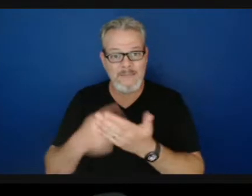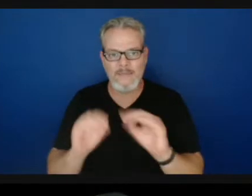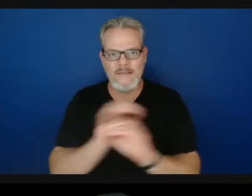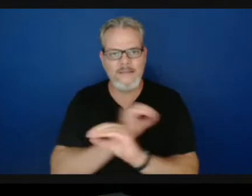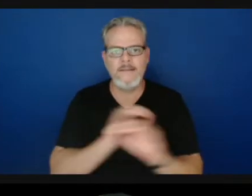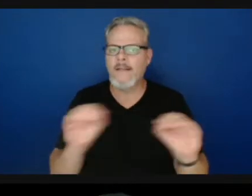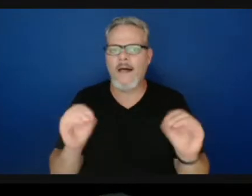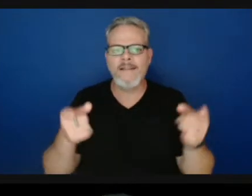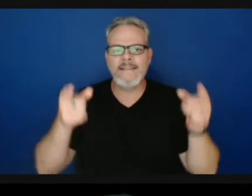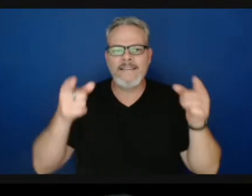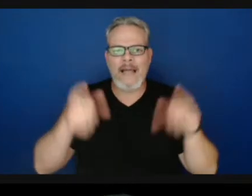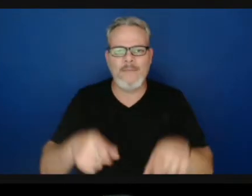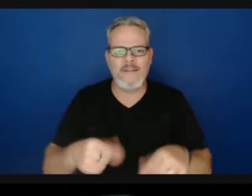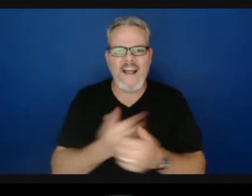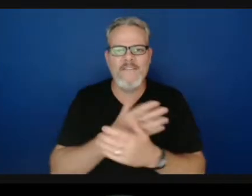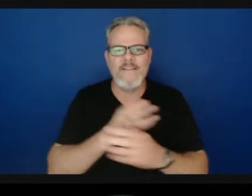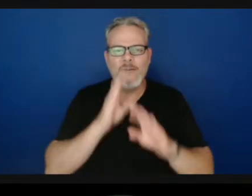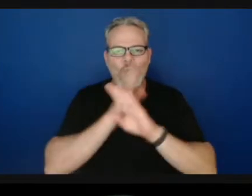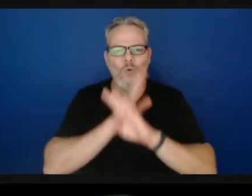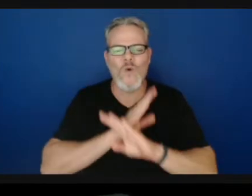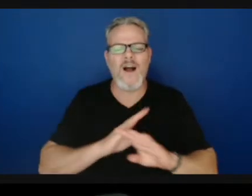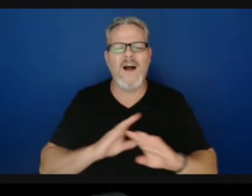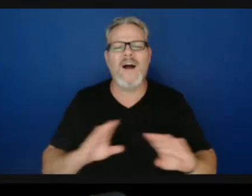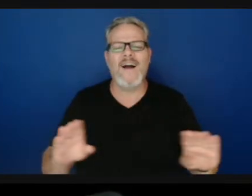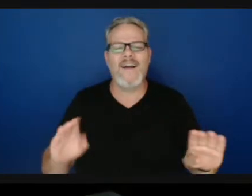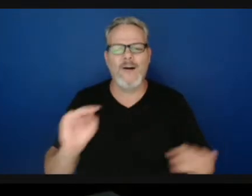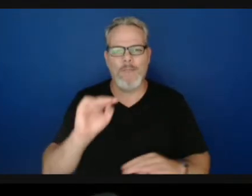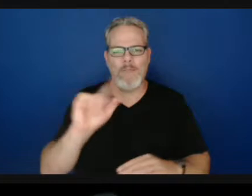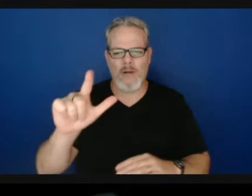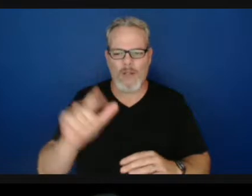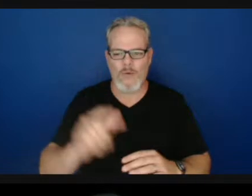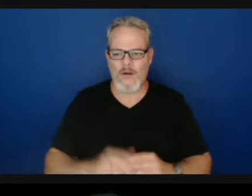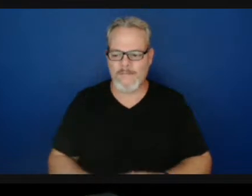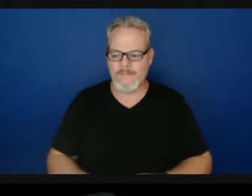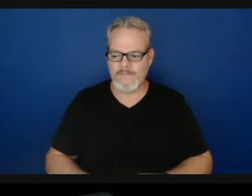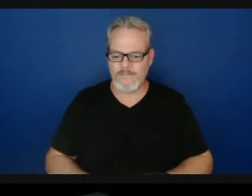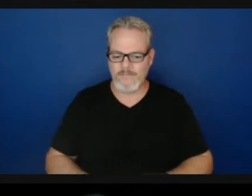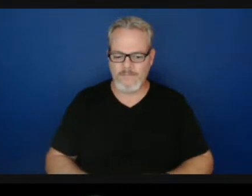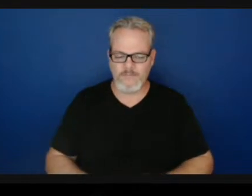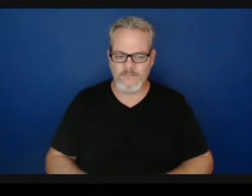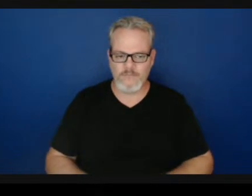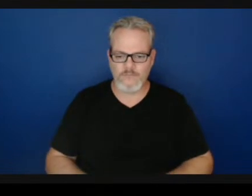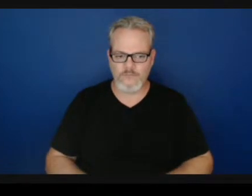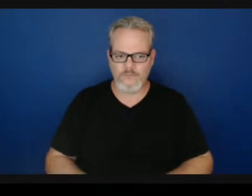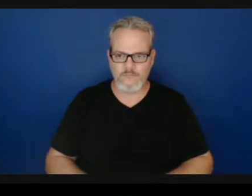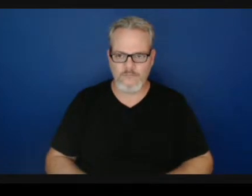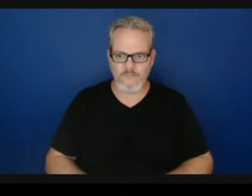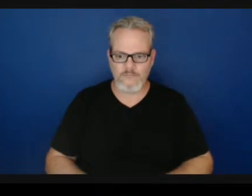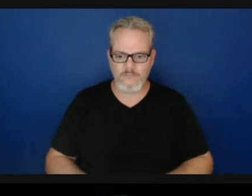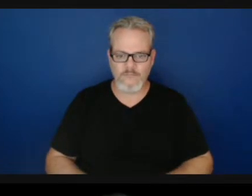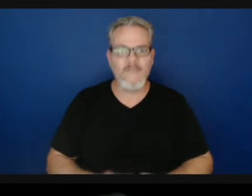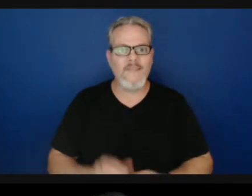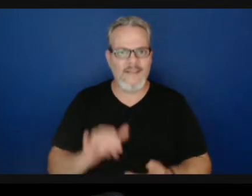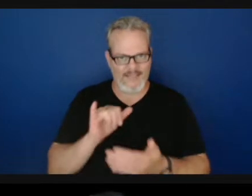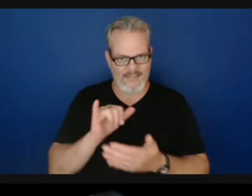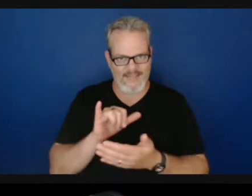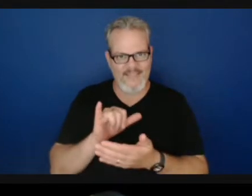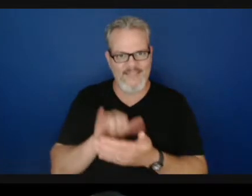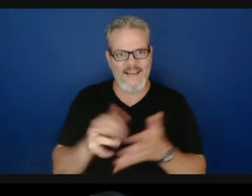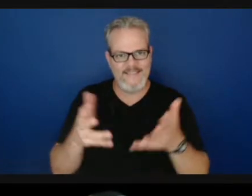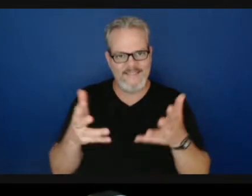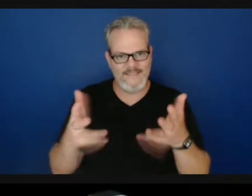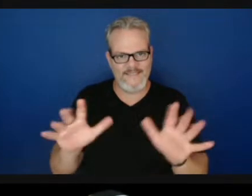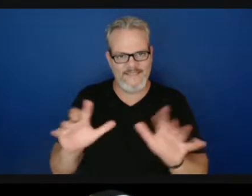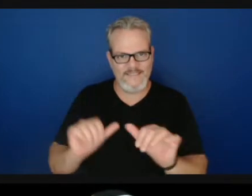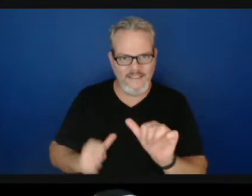Mauna Loa and nothing unexpected there. And that will be the volcano summary here